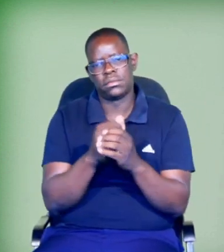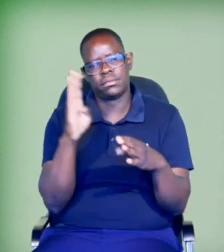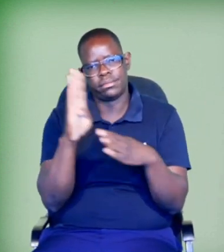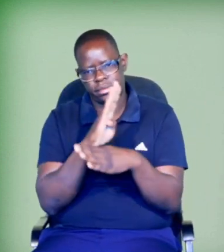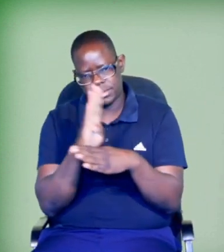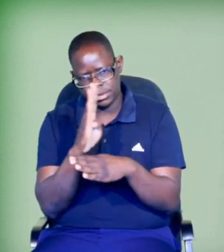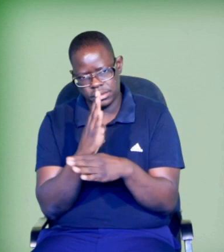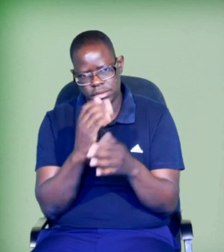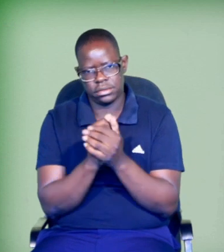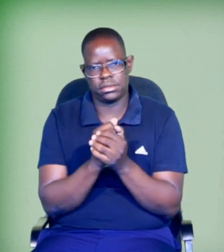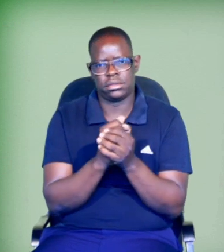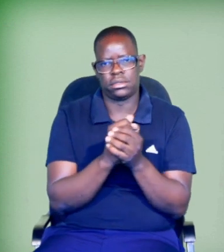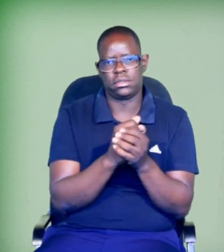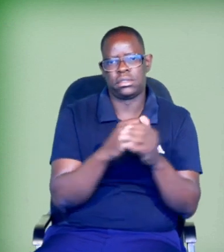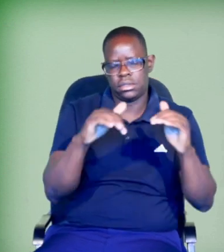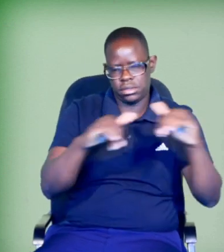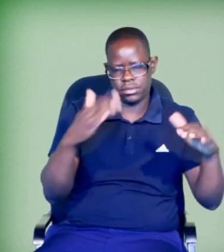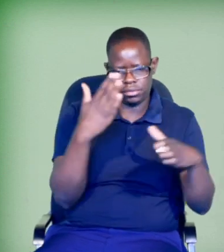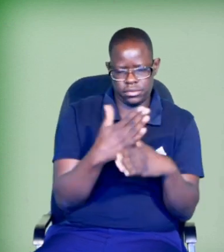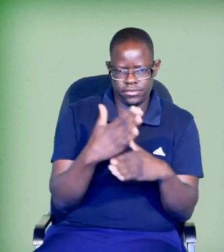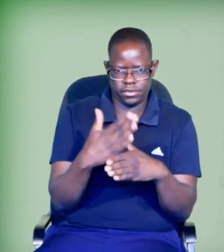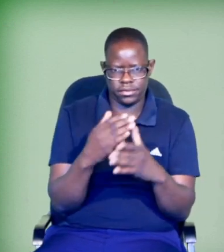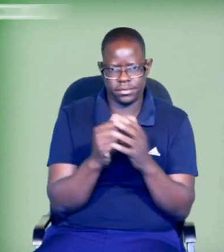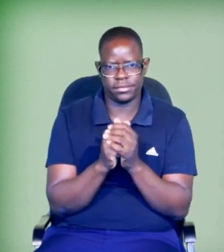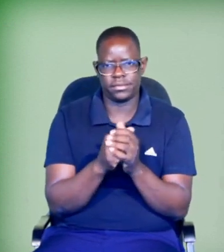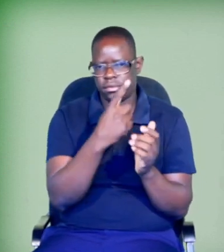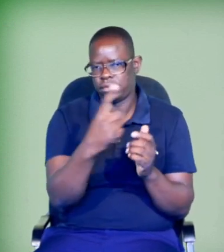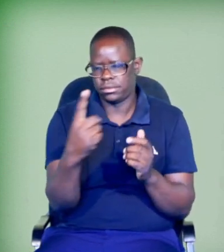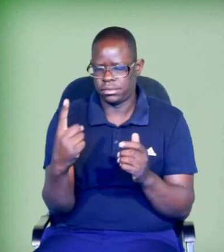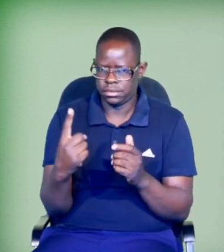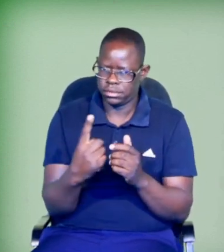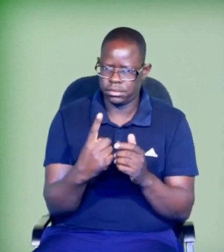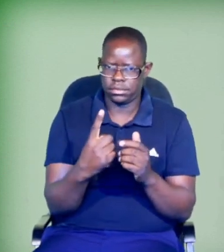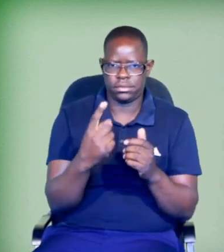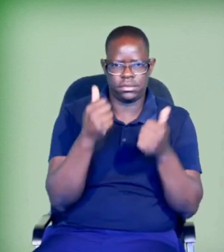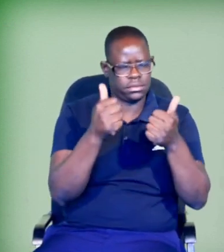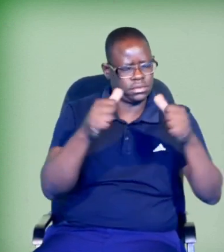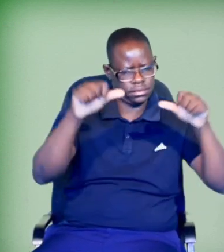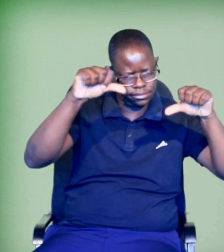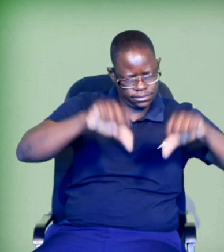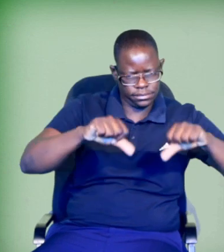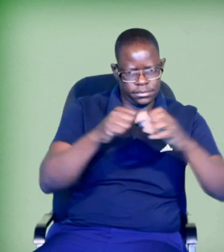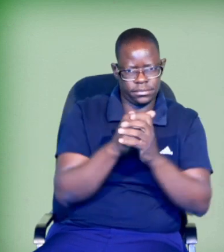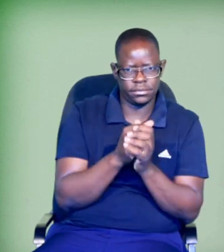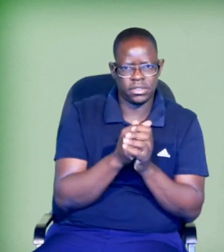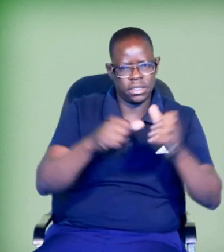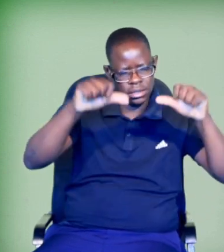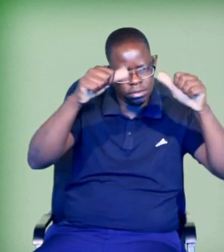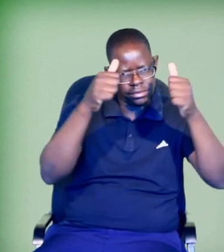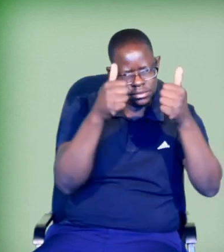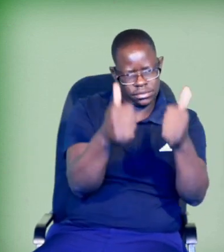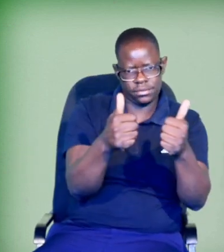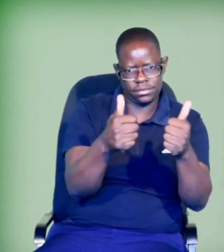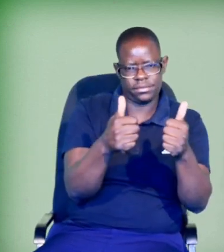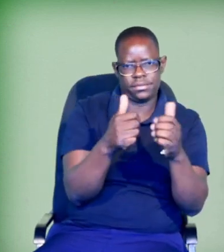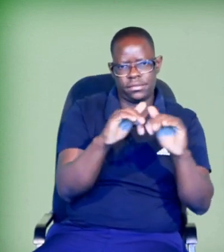business concerns, and division of labor. Each has advantages and disadvantages. Advantages of specialization